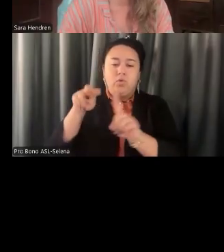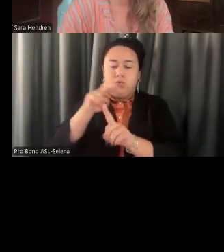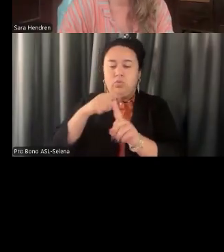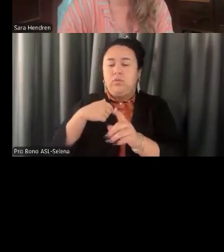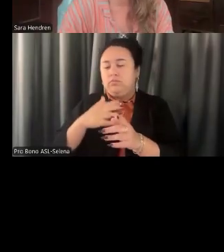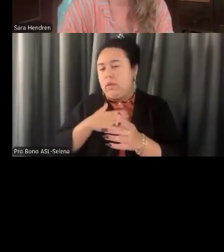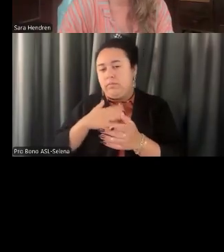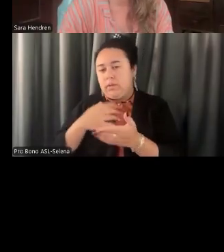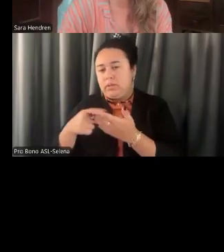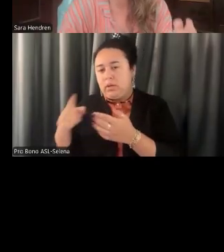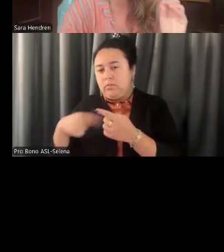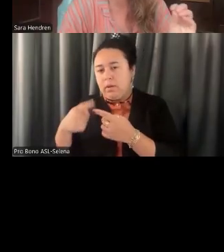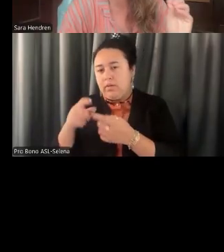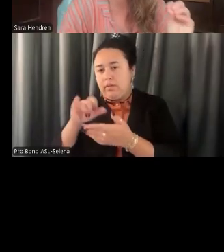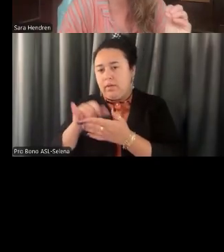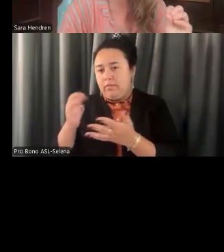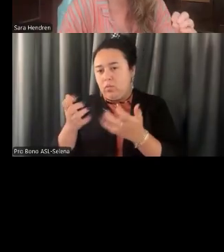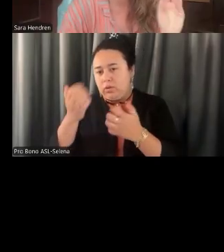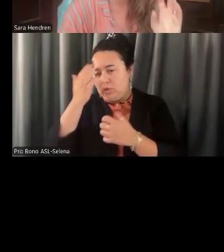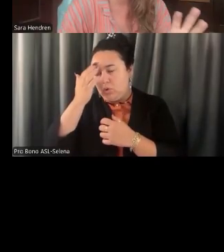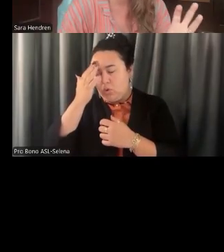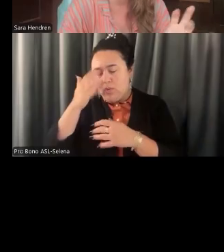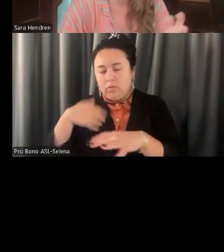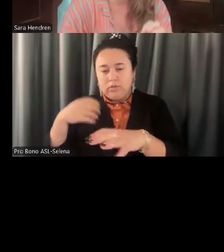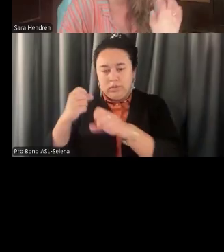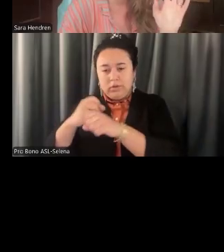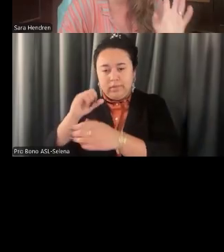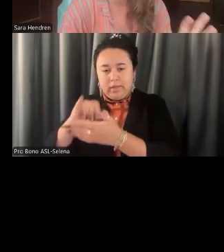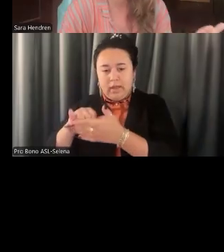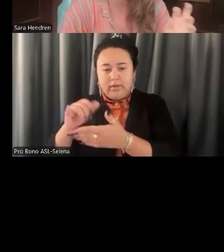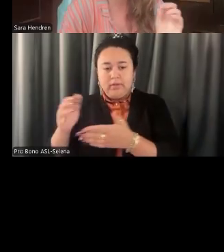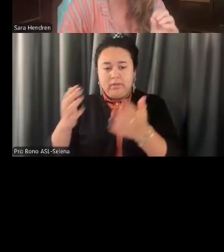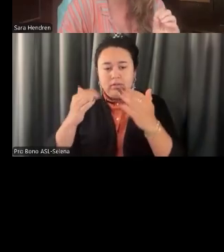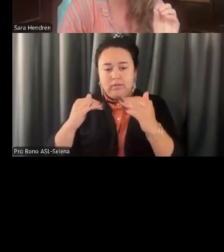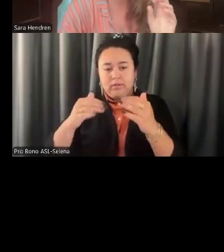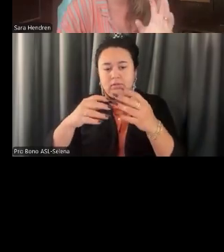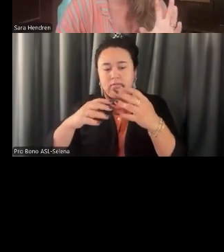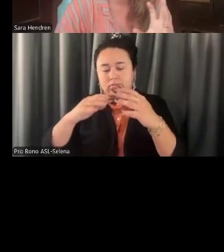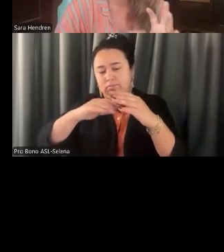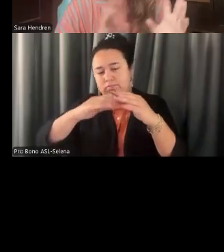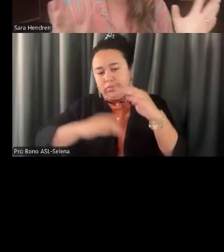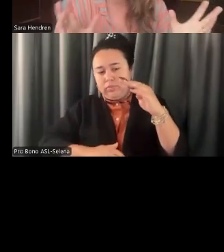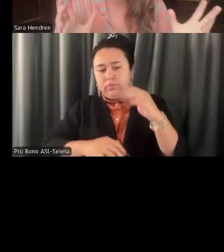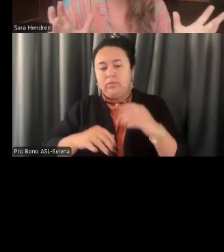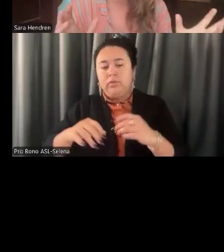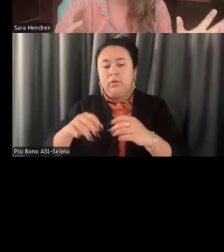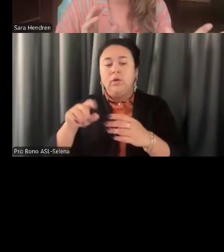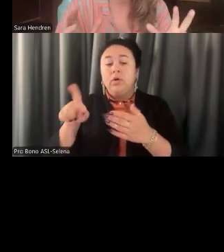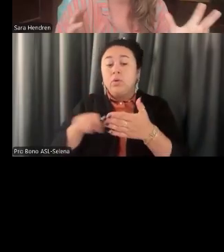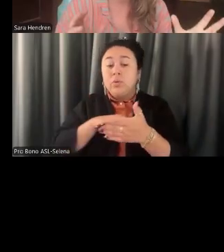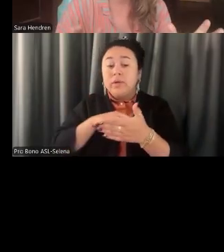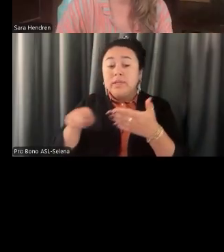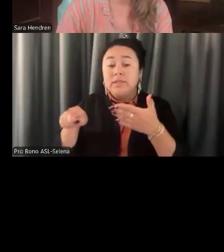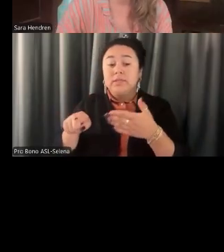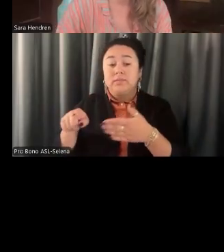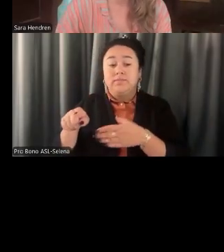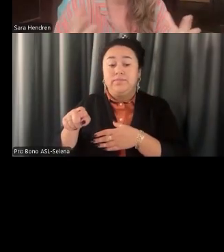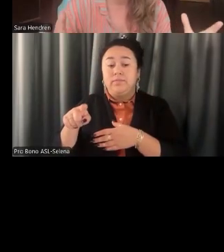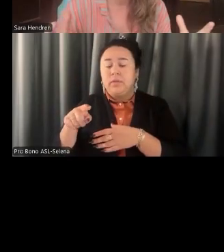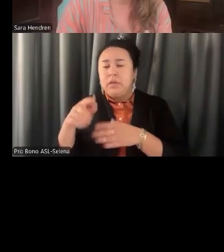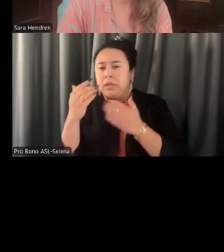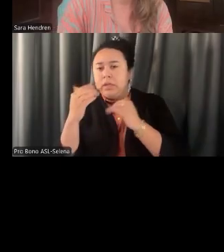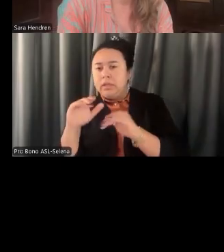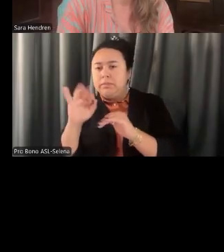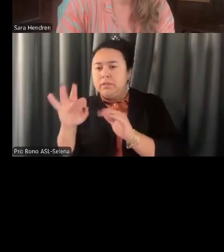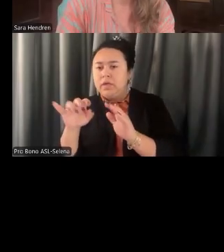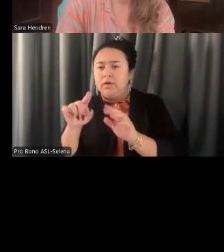it if you want to know, but I'm going to shorten that in order to make room for, criticism, this question of representation and its